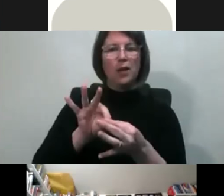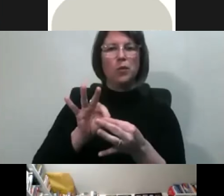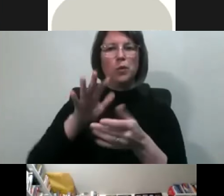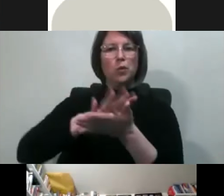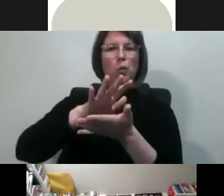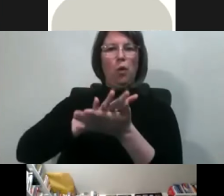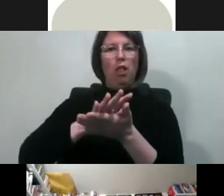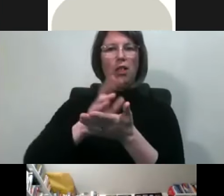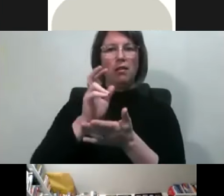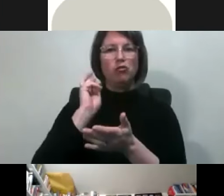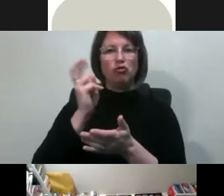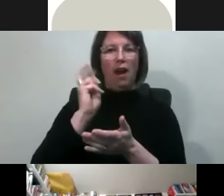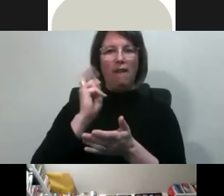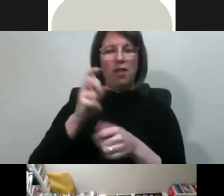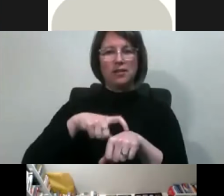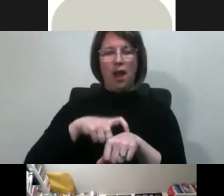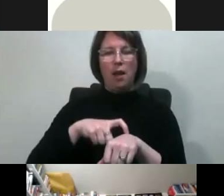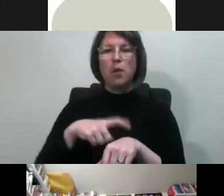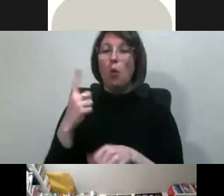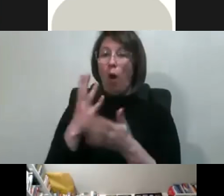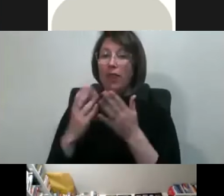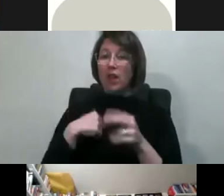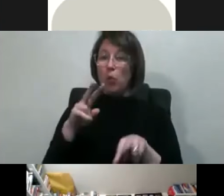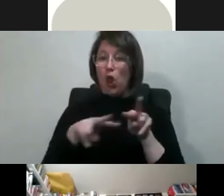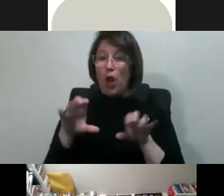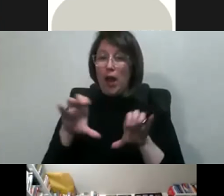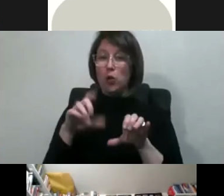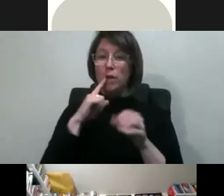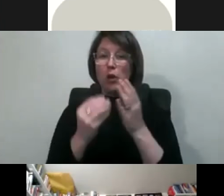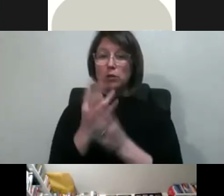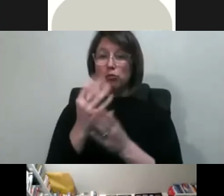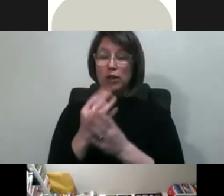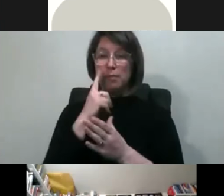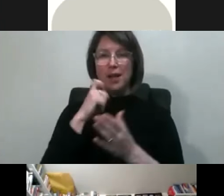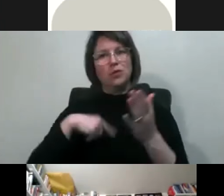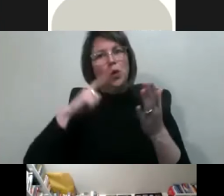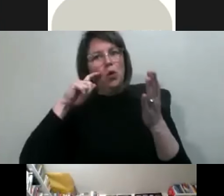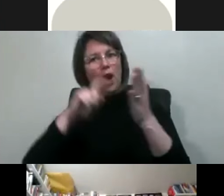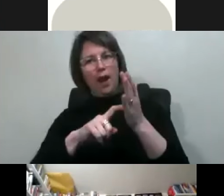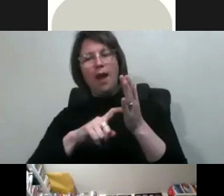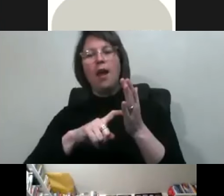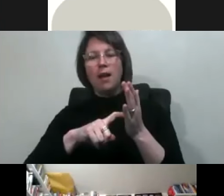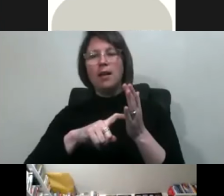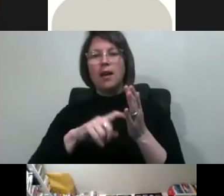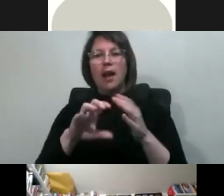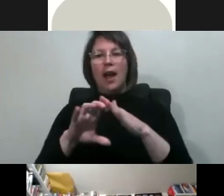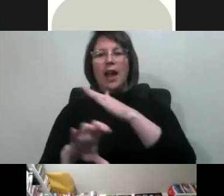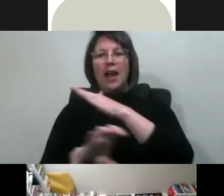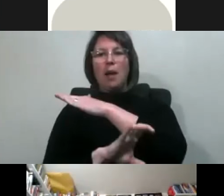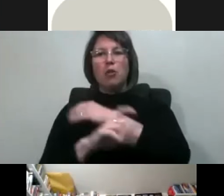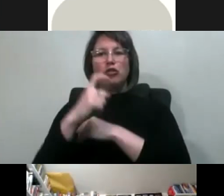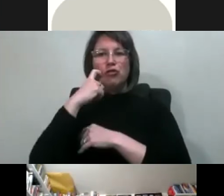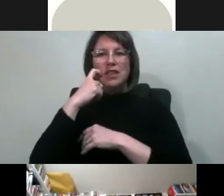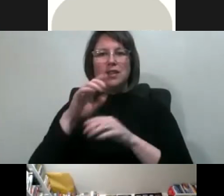school travel times. So one of the things that we're looking at doing for the spring, since we recognize that Cambridge has recently